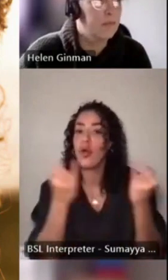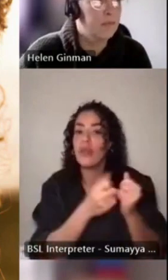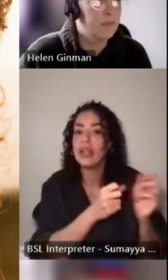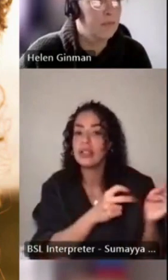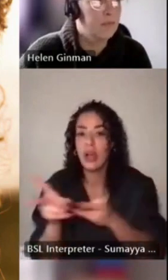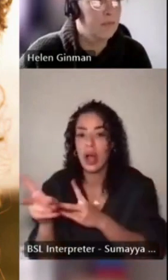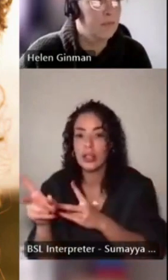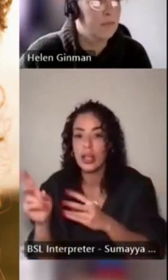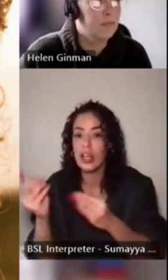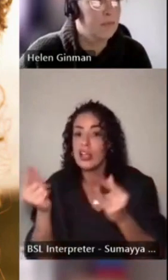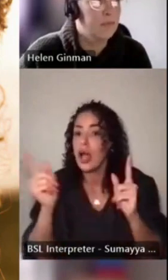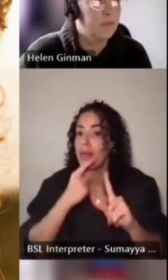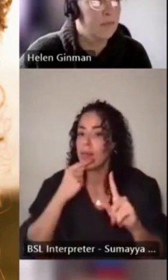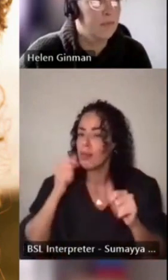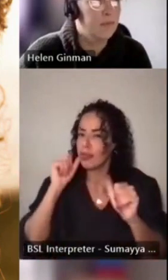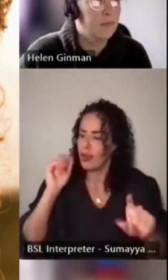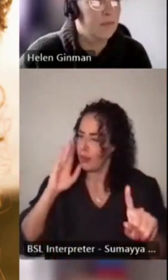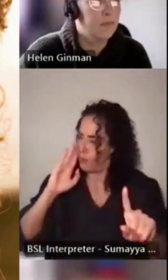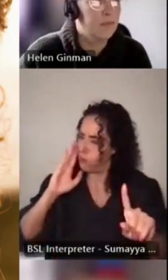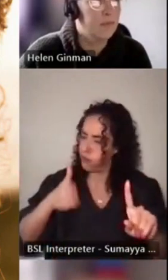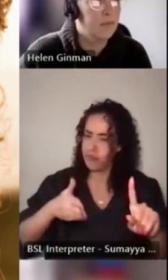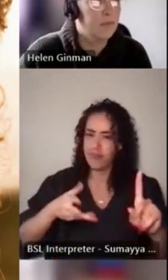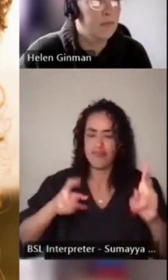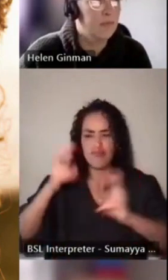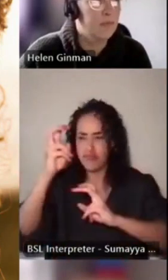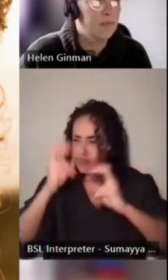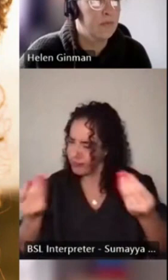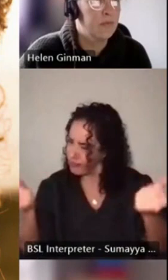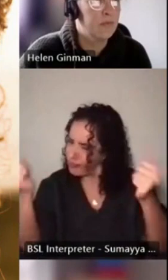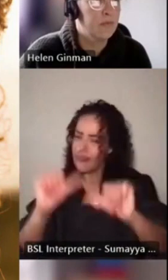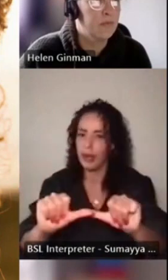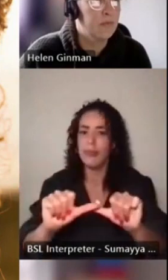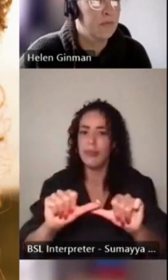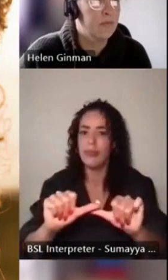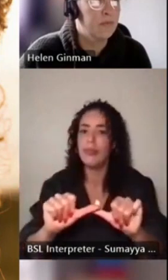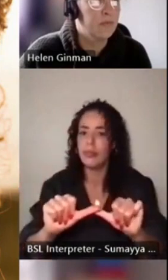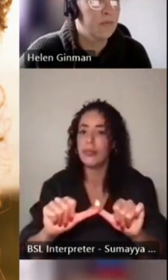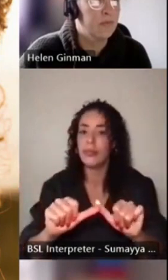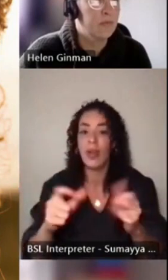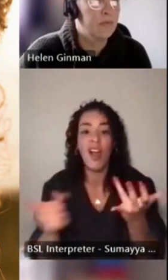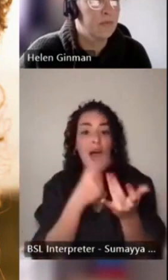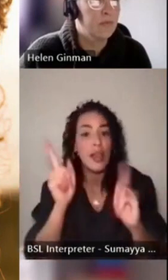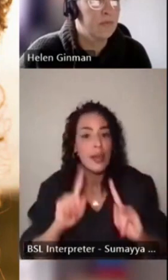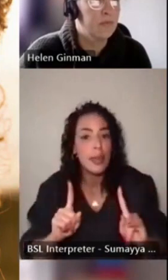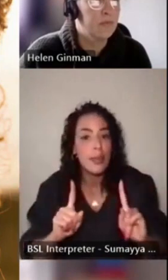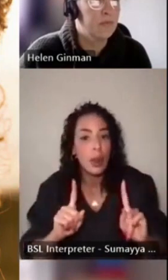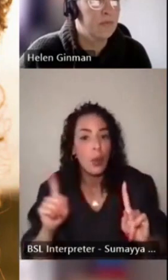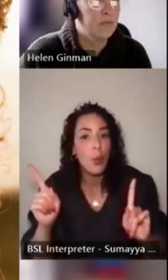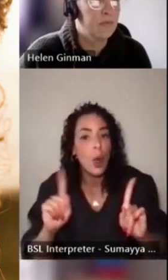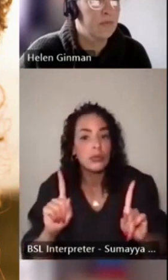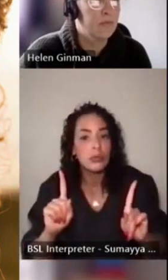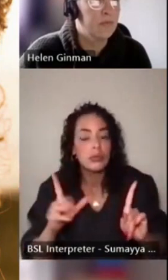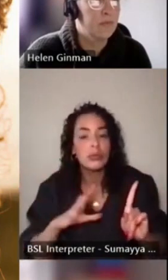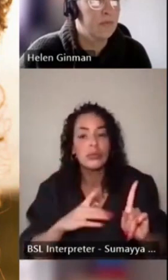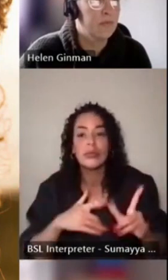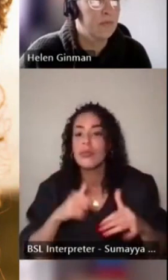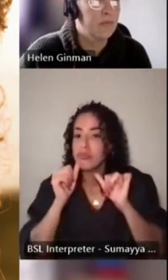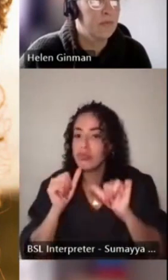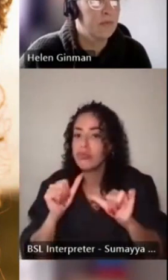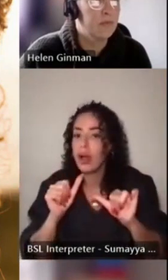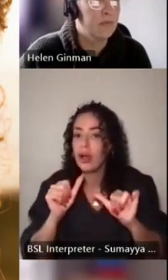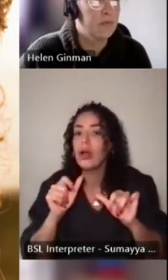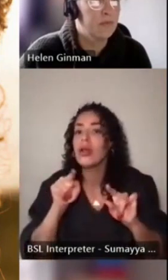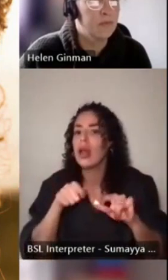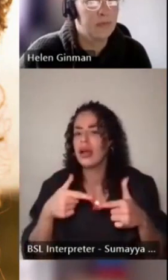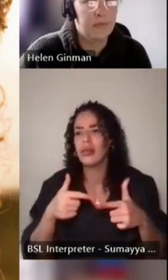really tackle things head on and they want to address an issue there and then other people, that can feel quite overwhelming